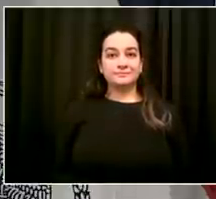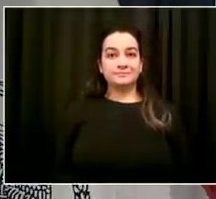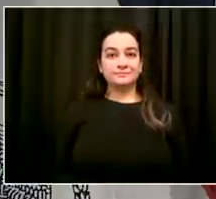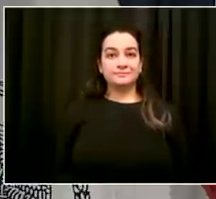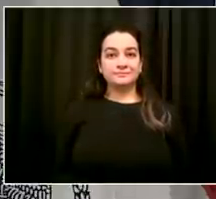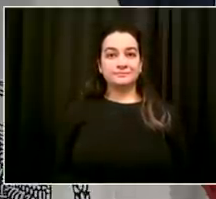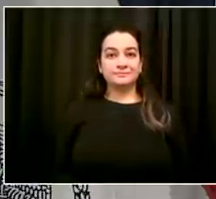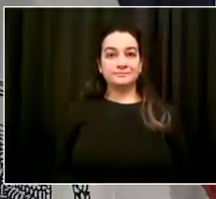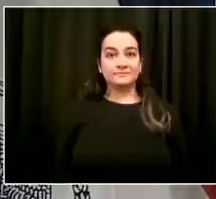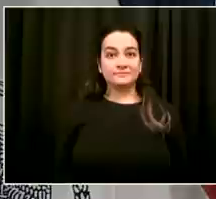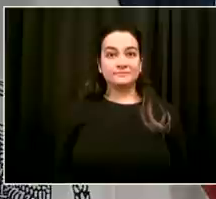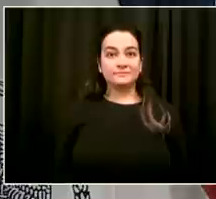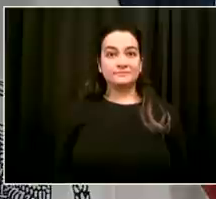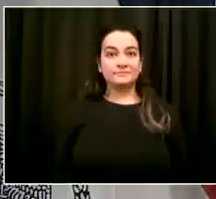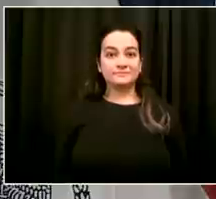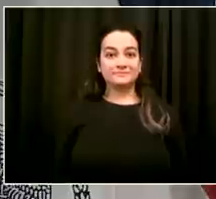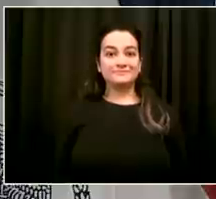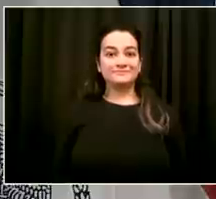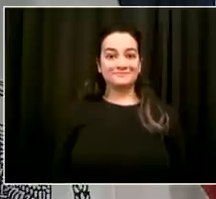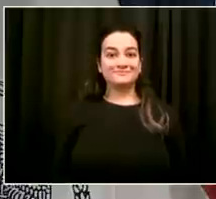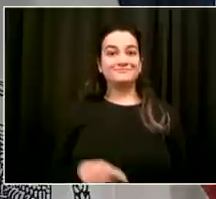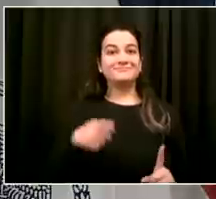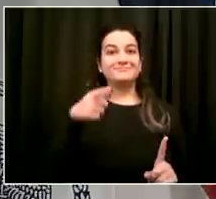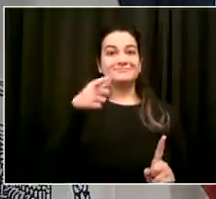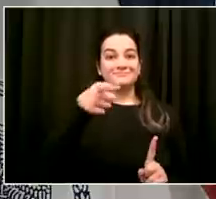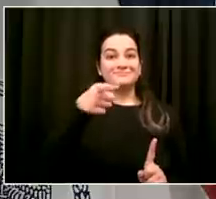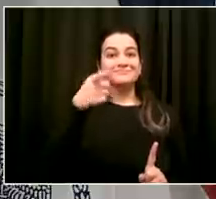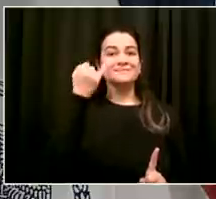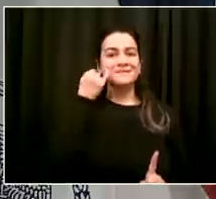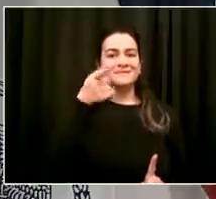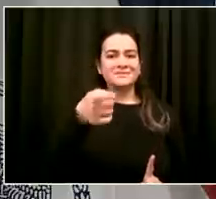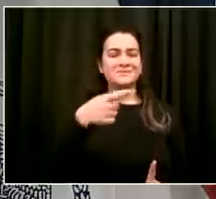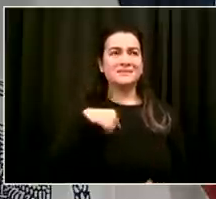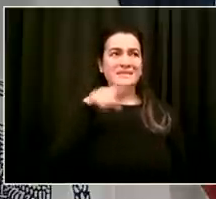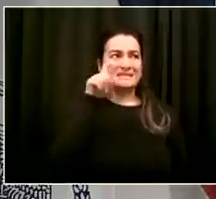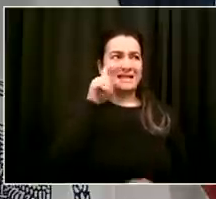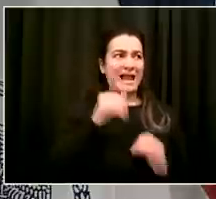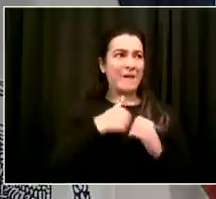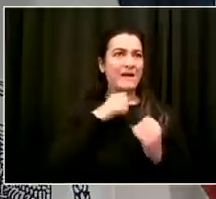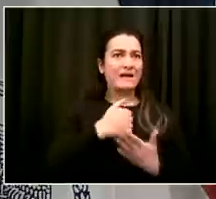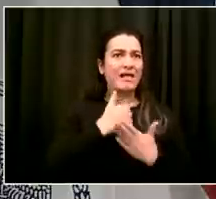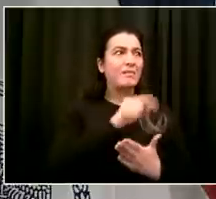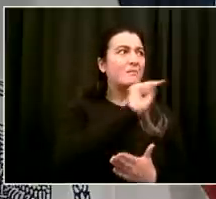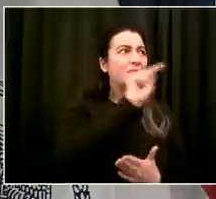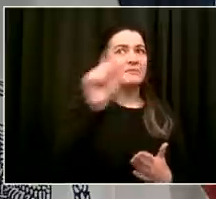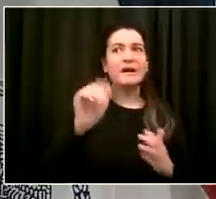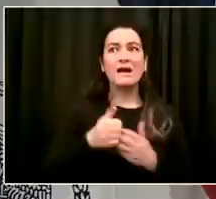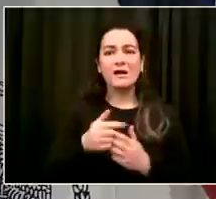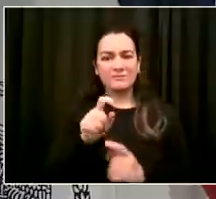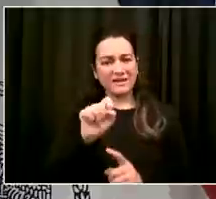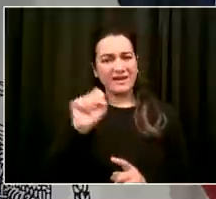vaccine. Everyone who gets vaccinated takes us one step closer to beating the coronavirus.